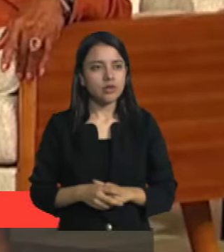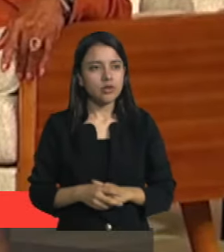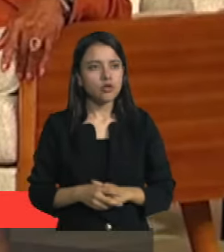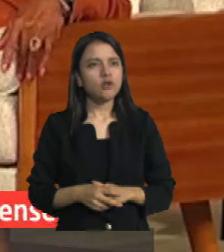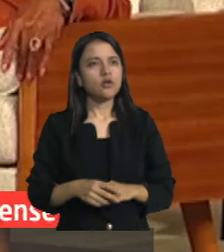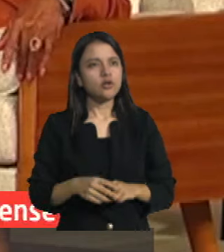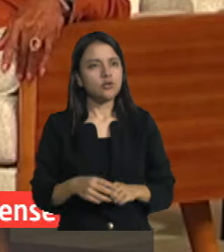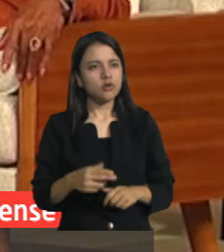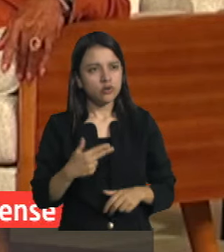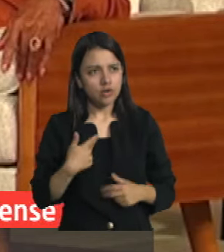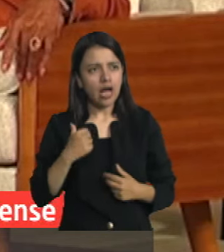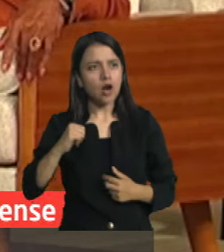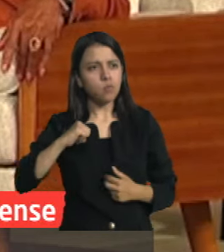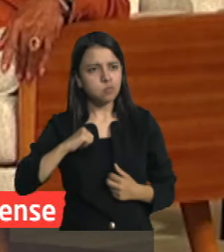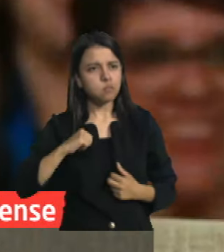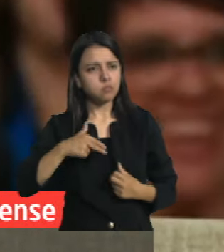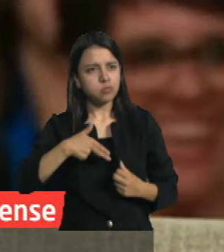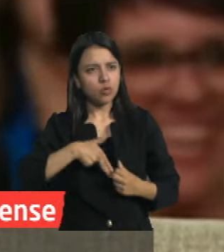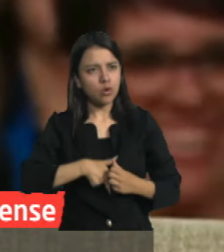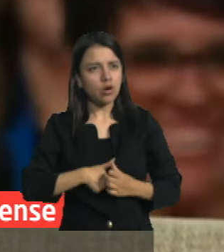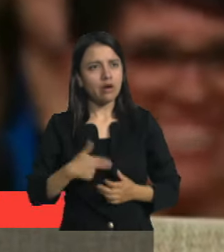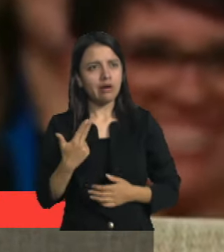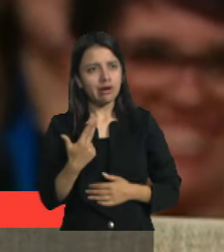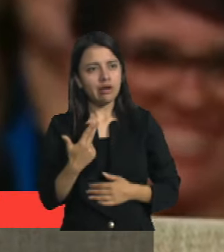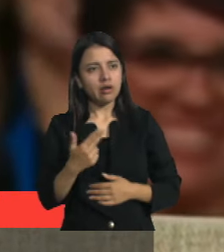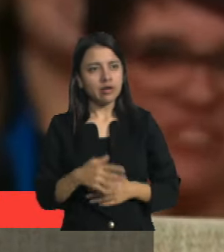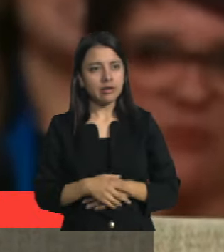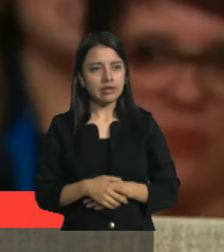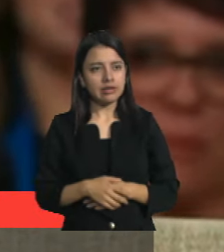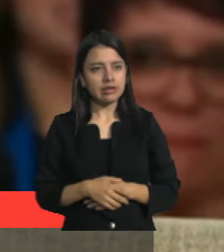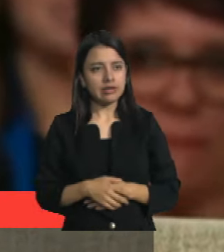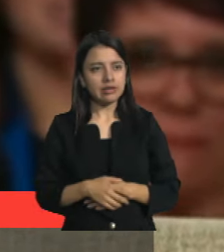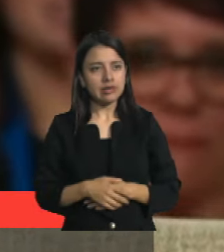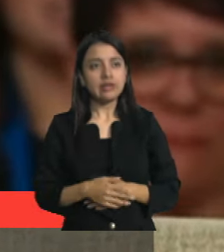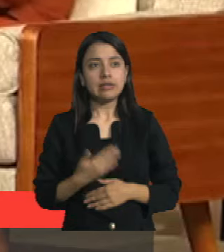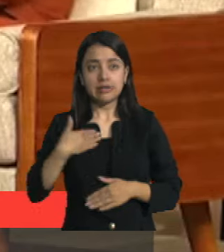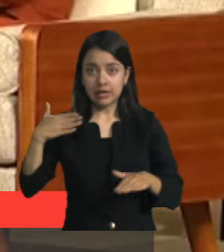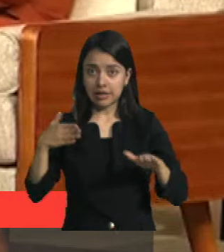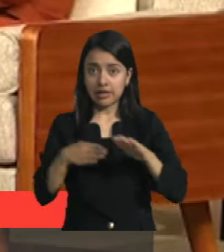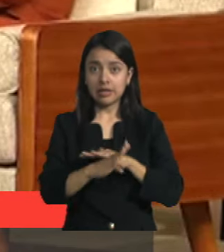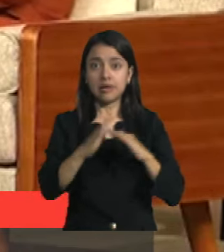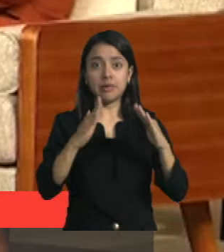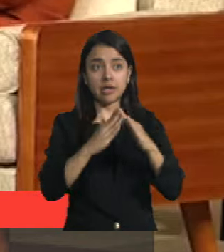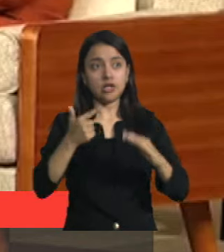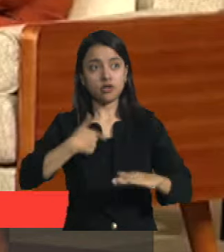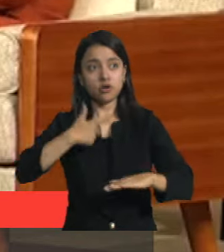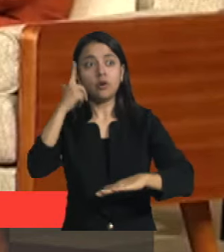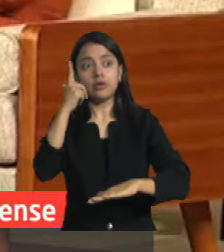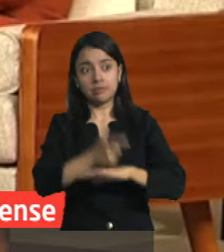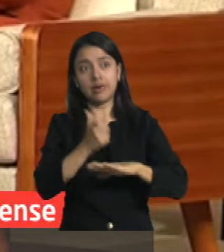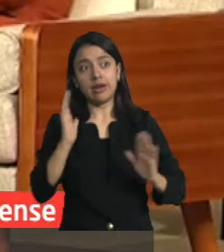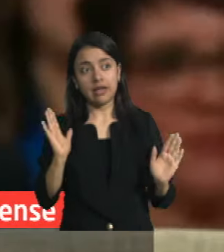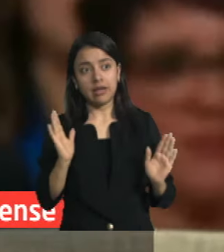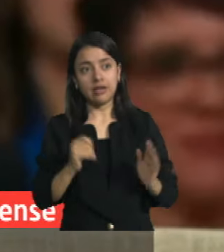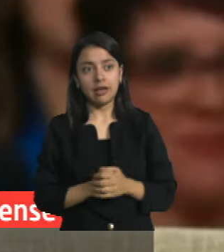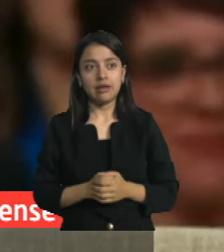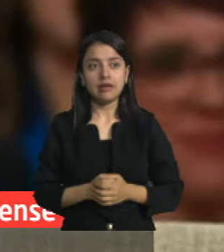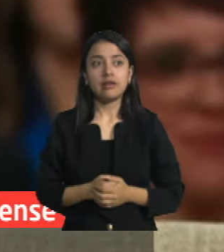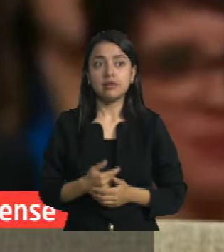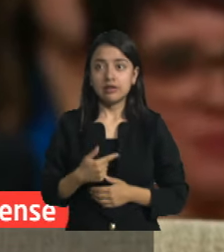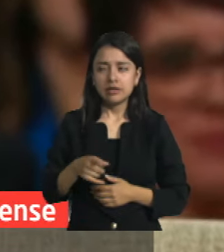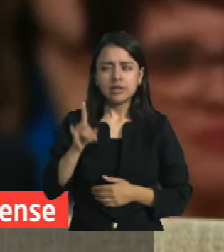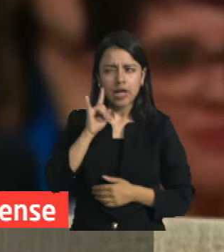Walz is a gun. I did not know that. If somebody breaks in my house, they're getting shot. Yes,